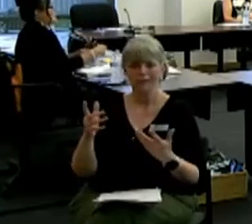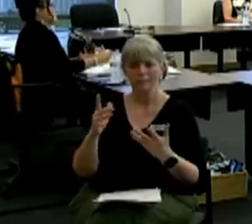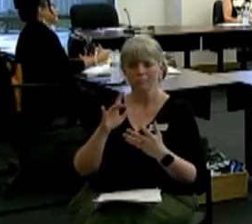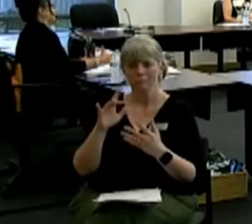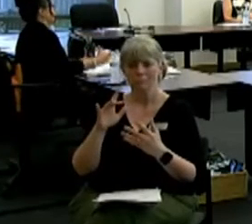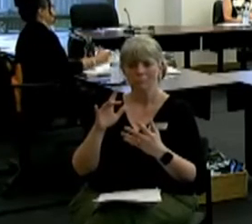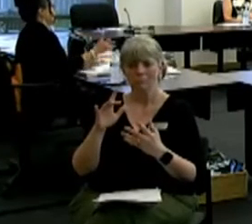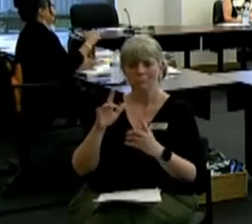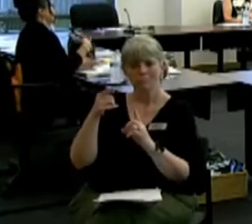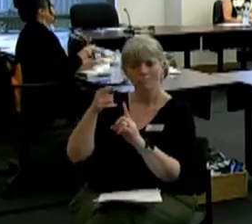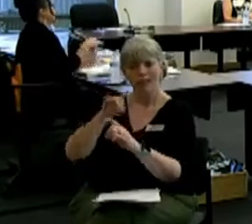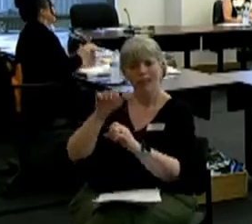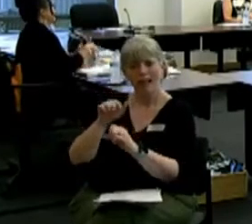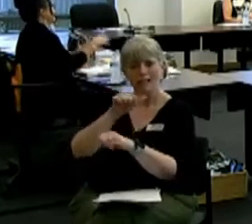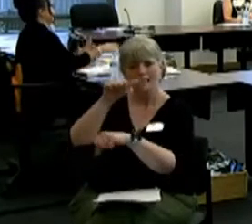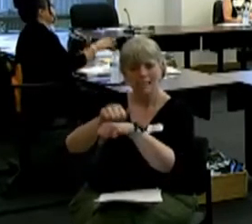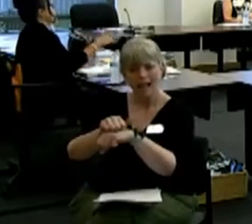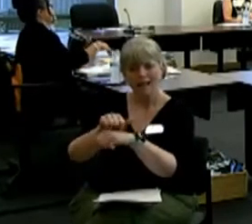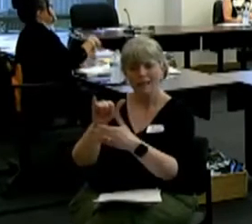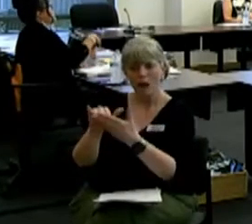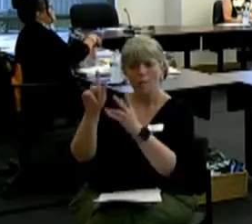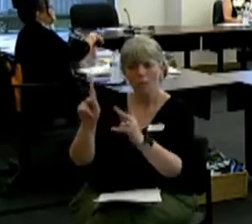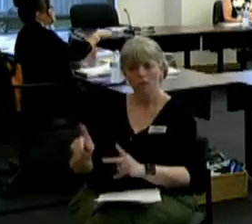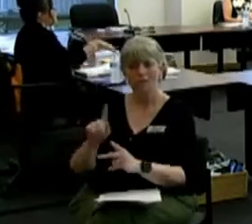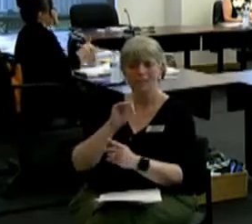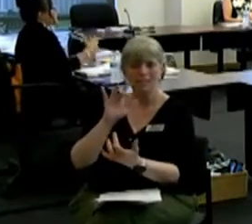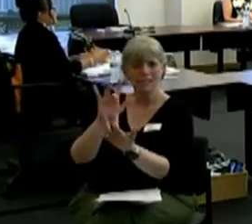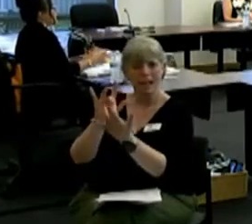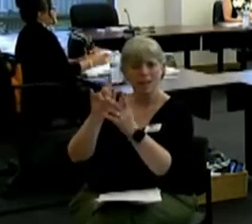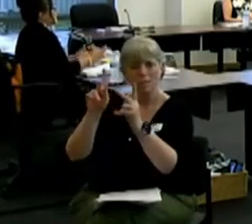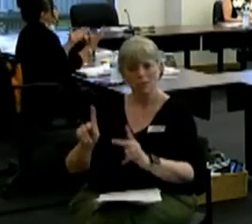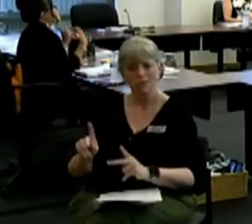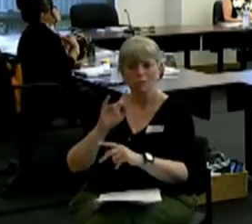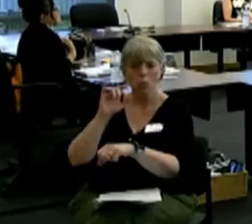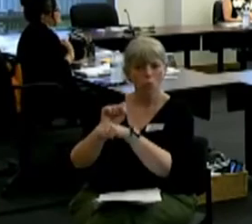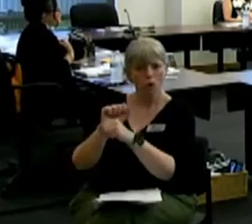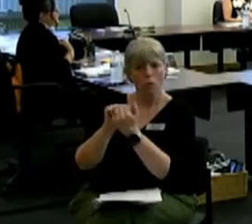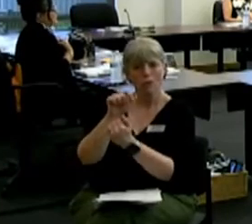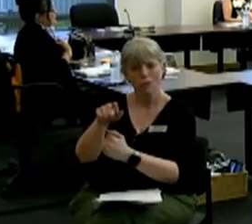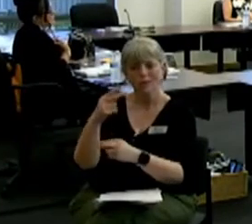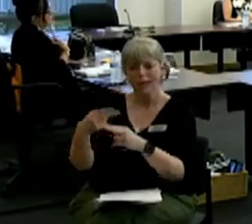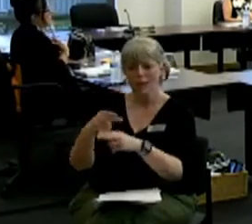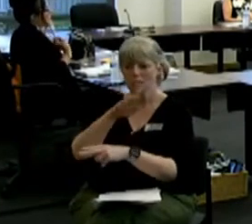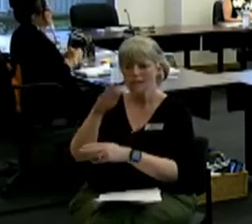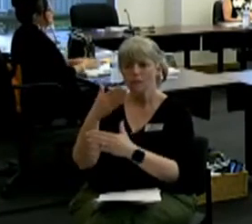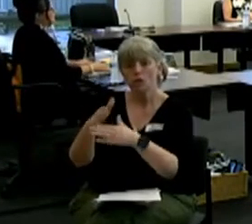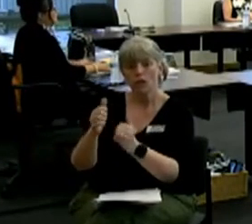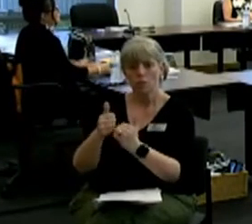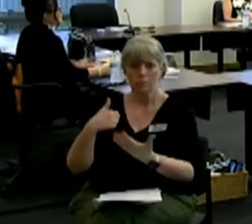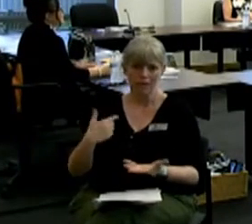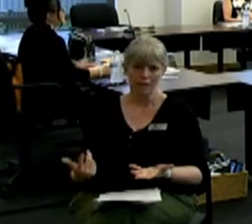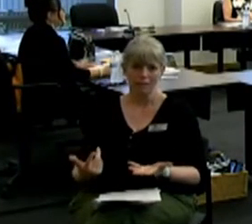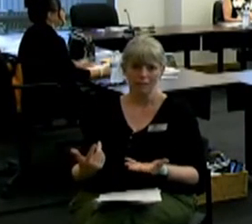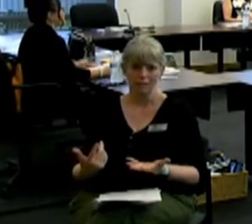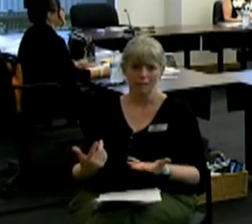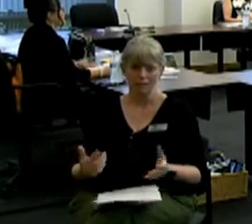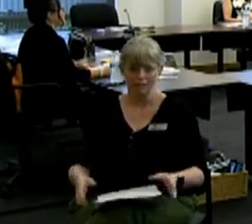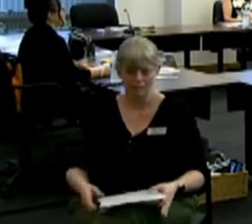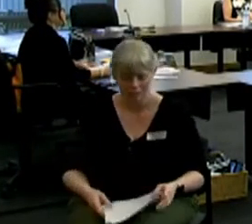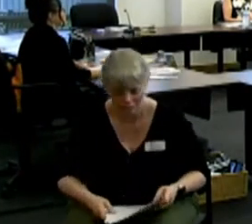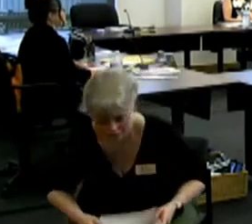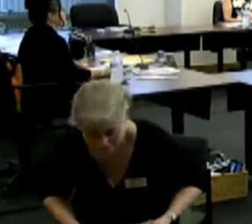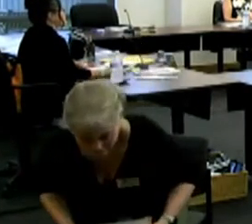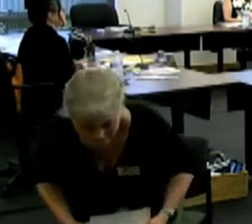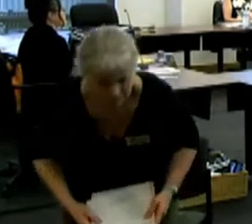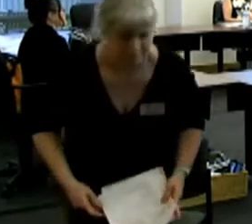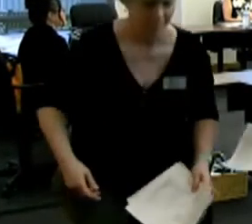a point person we could go to, you know, this to say this is a person there that's going to work with you all. At least a name was never shared with me. Yeah, no, and I